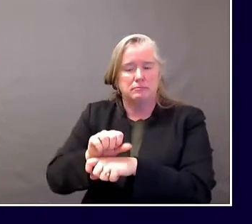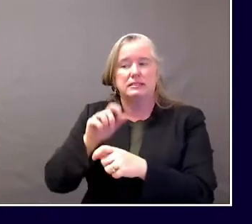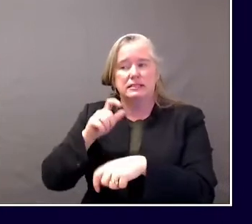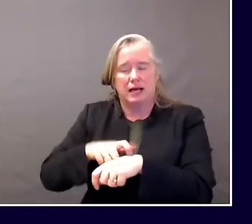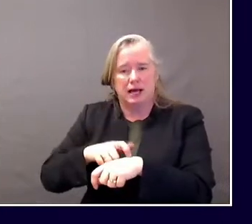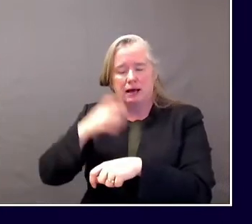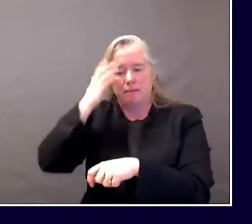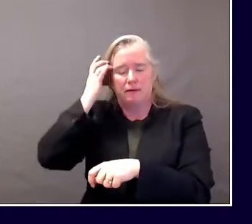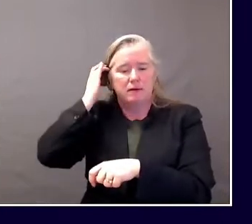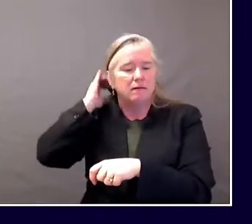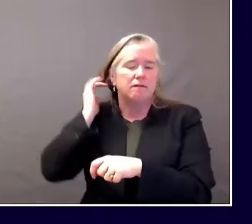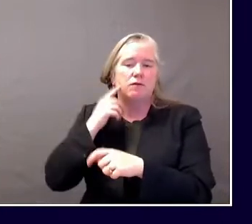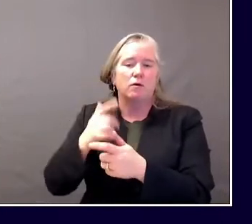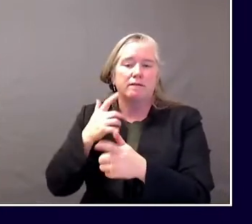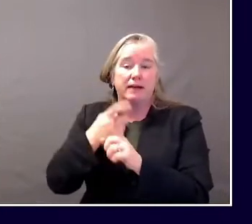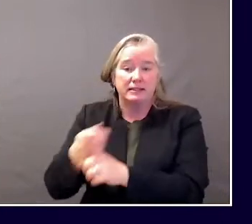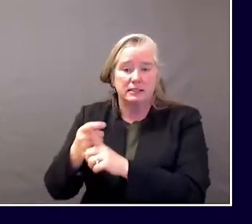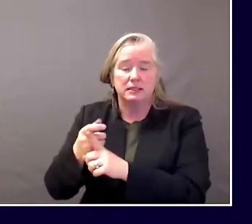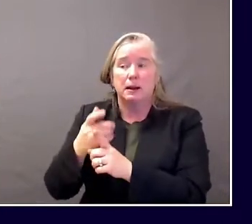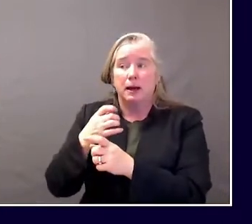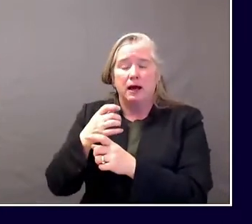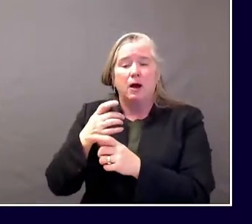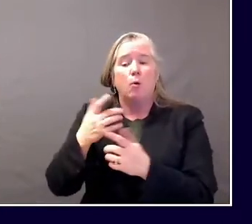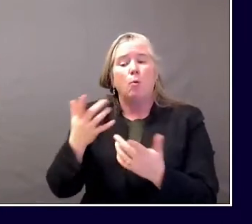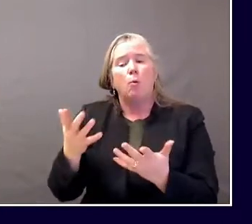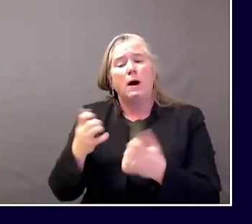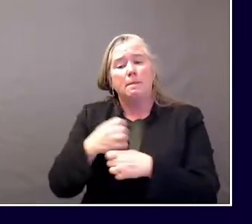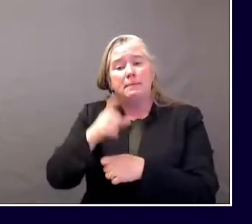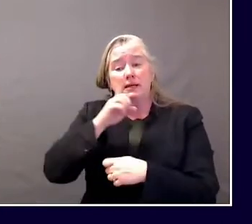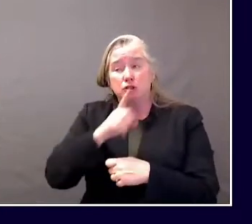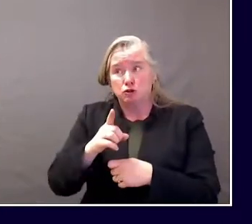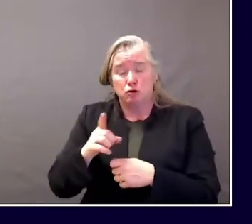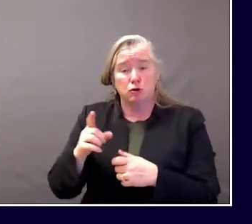They basically are trying to figure out, okay,